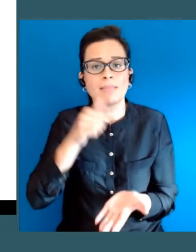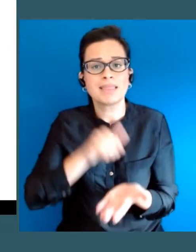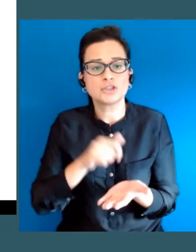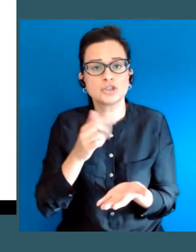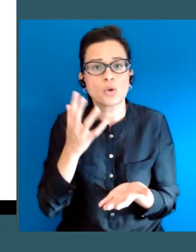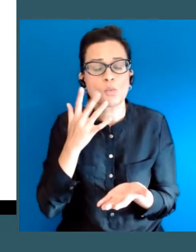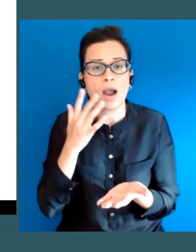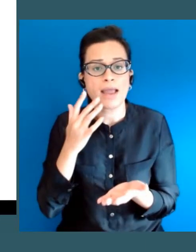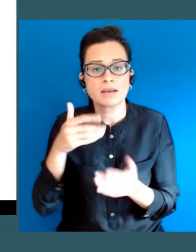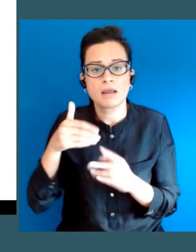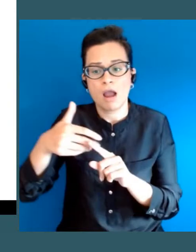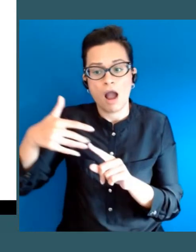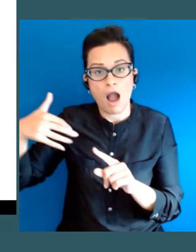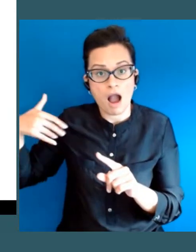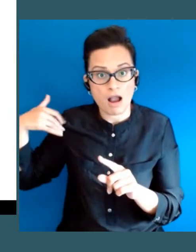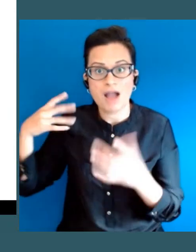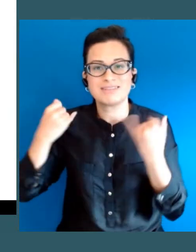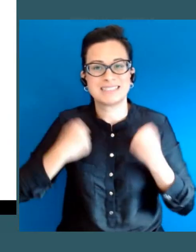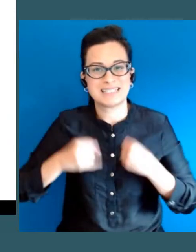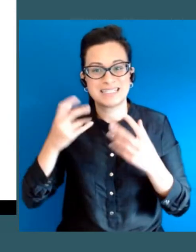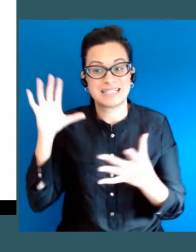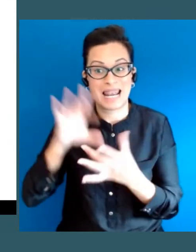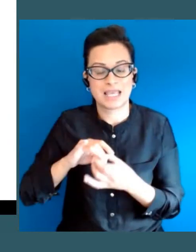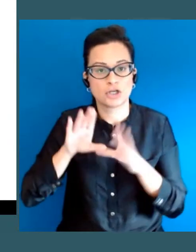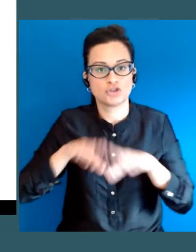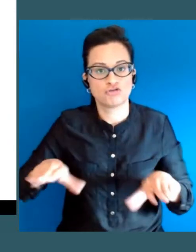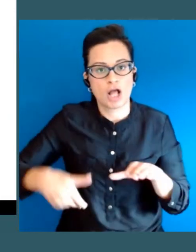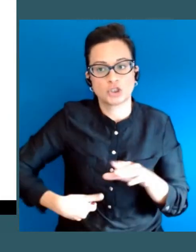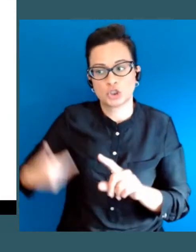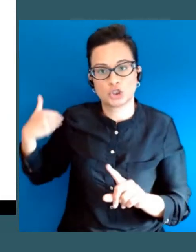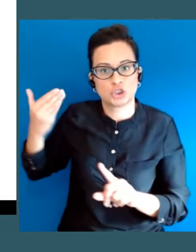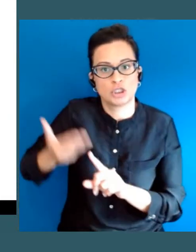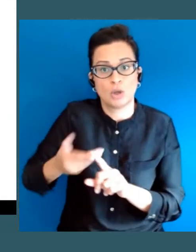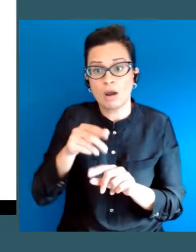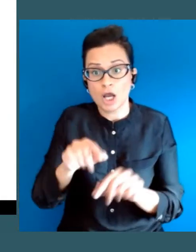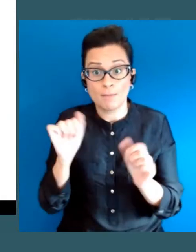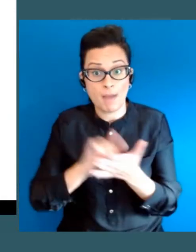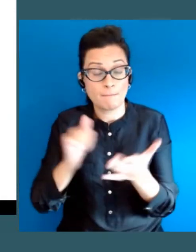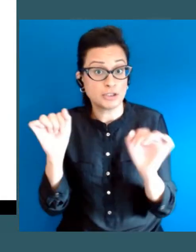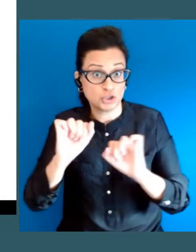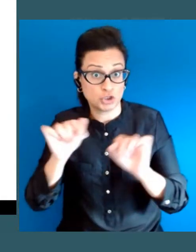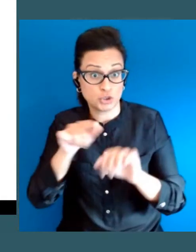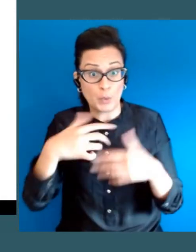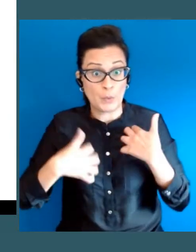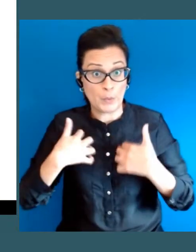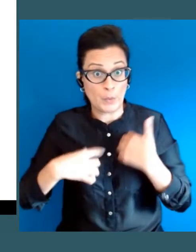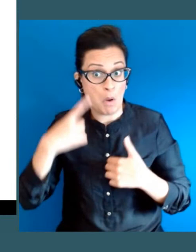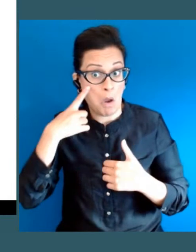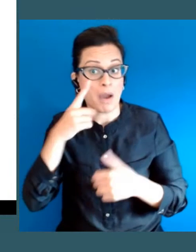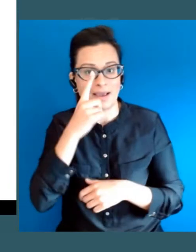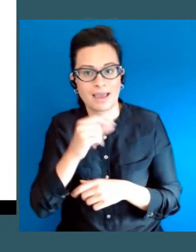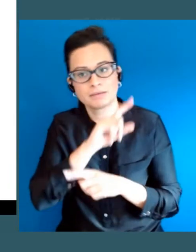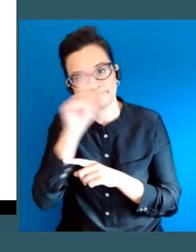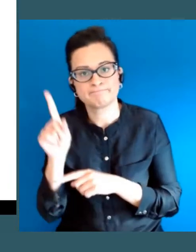Disease of Childhood. So it's not published just yet, but you can look at it if you're interested in that.